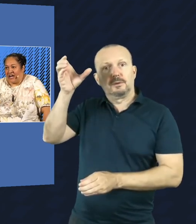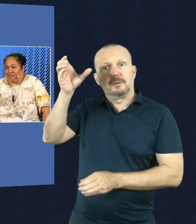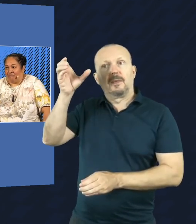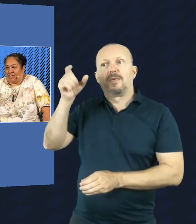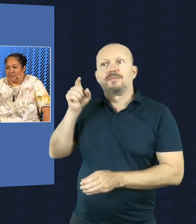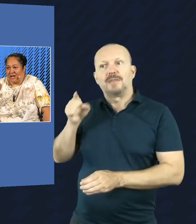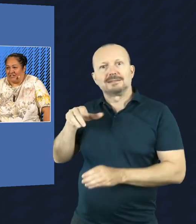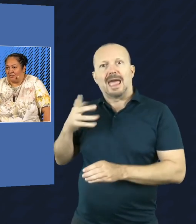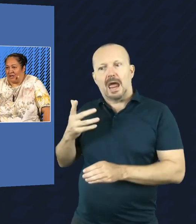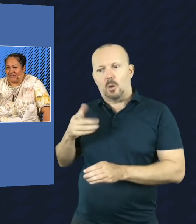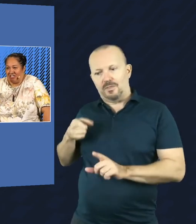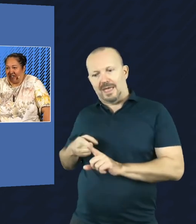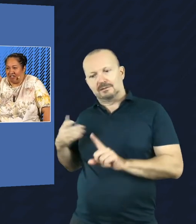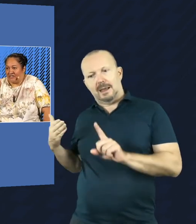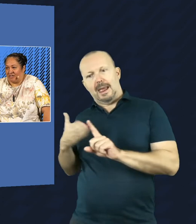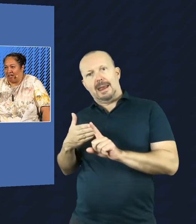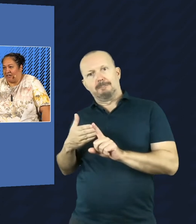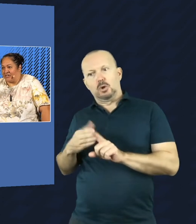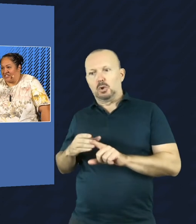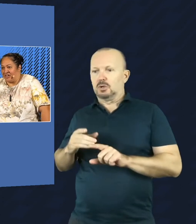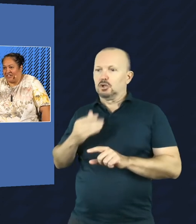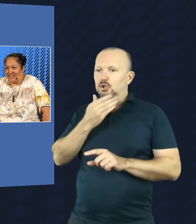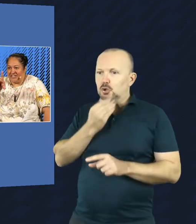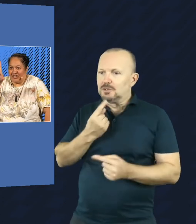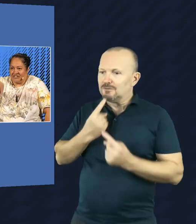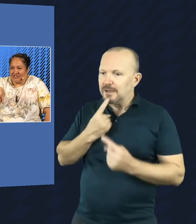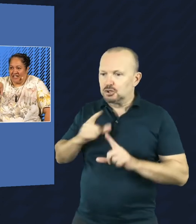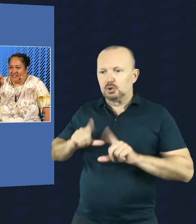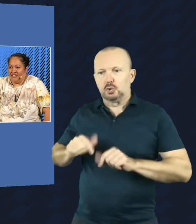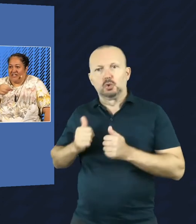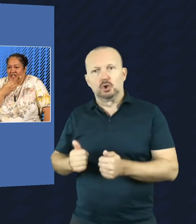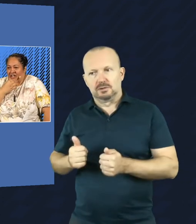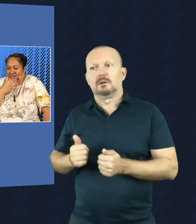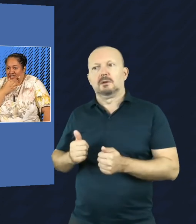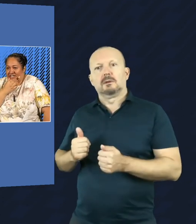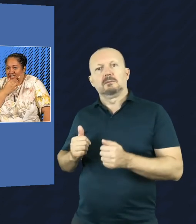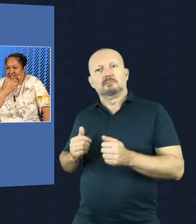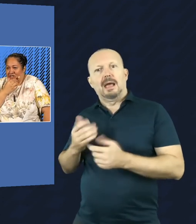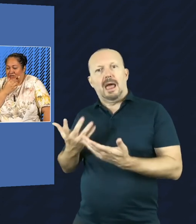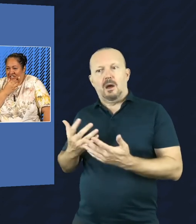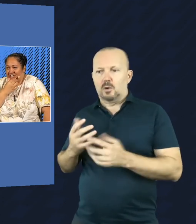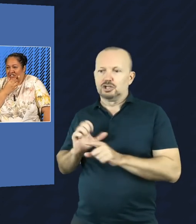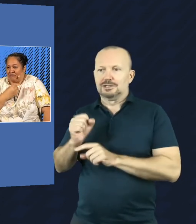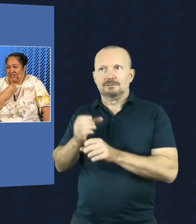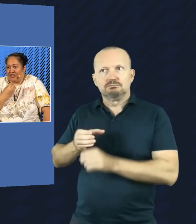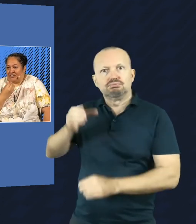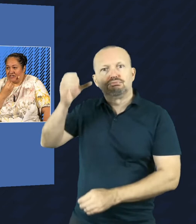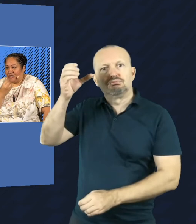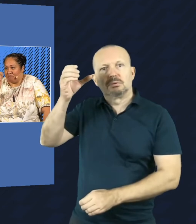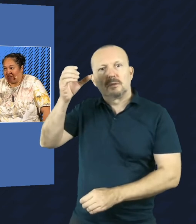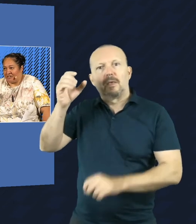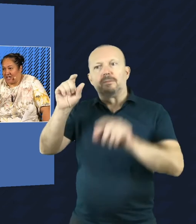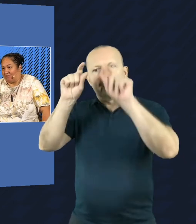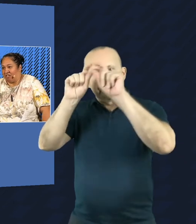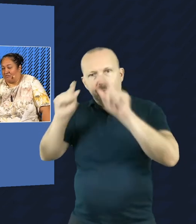And it's balanced by the tikanga on the side there, diagonal down. Those are the tikanga procedures that we're going to do